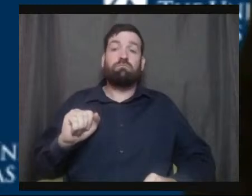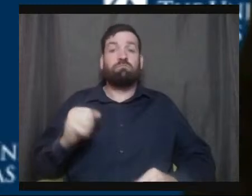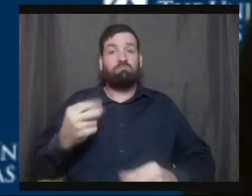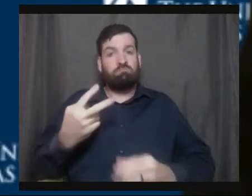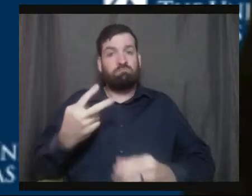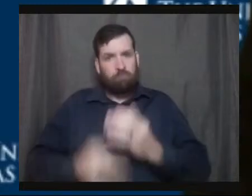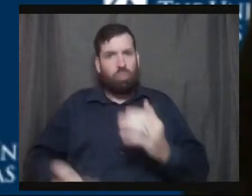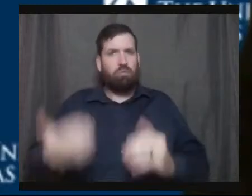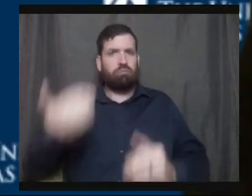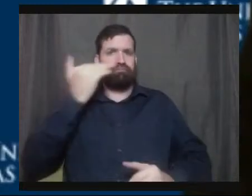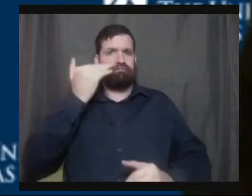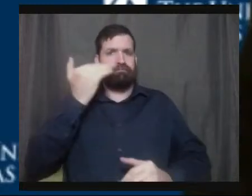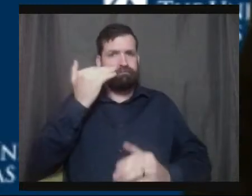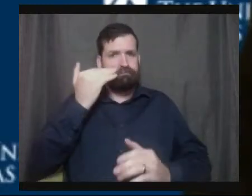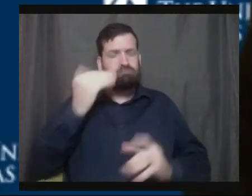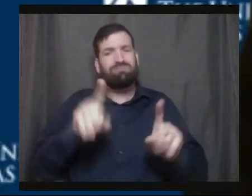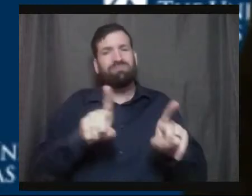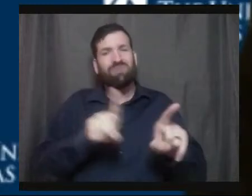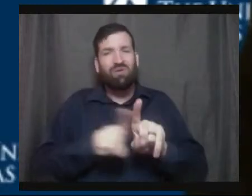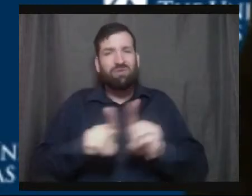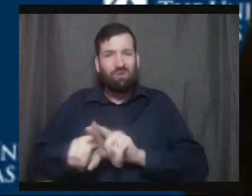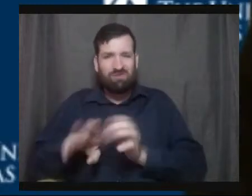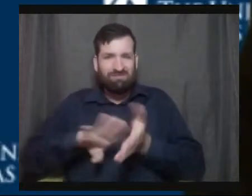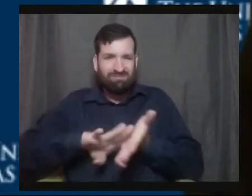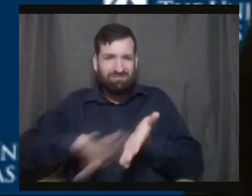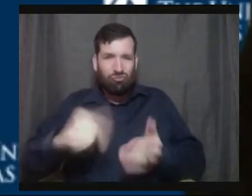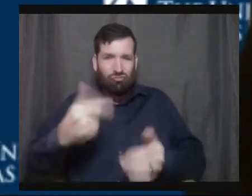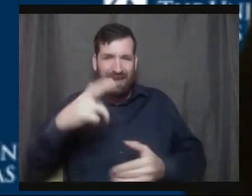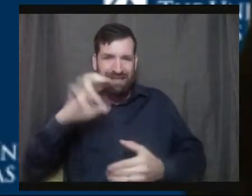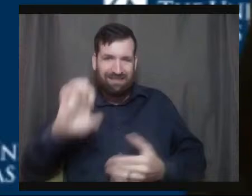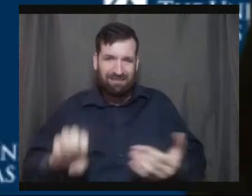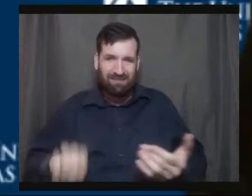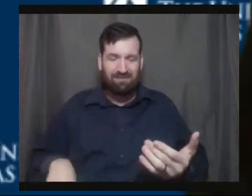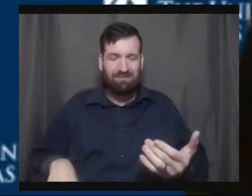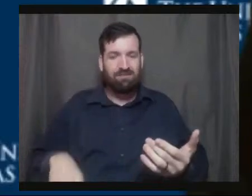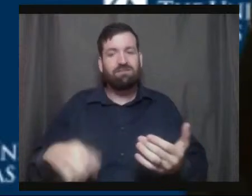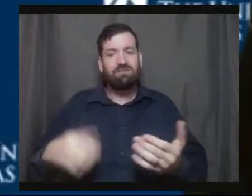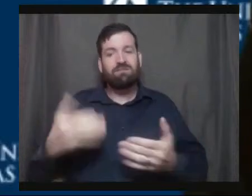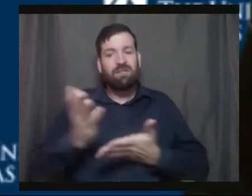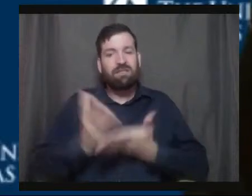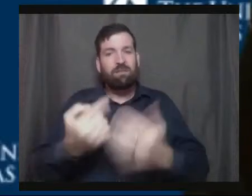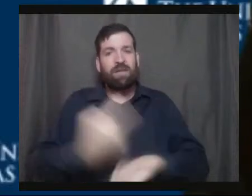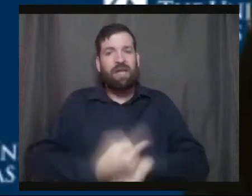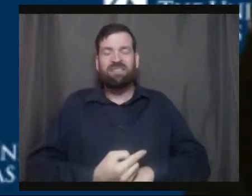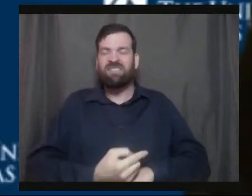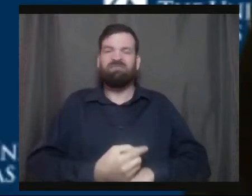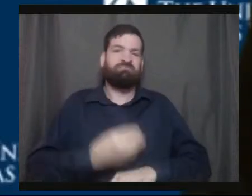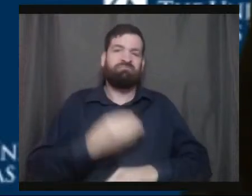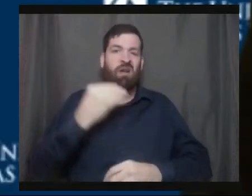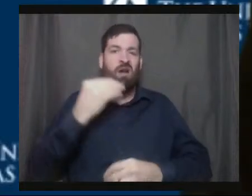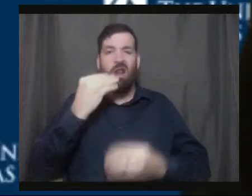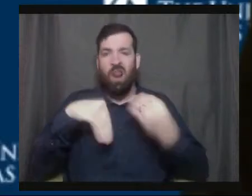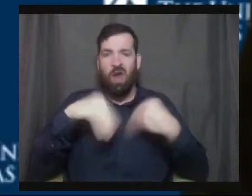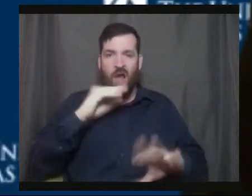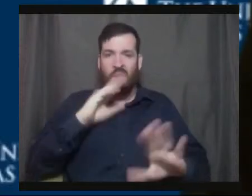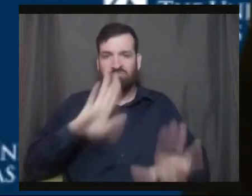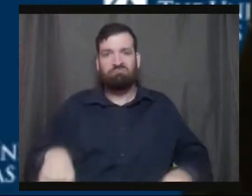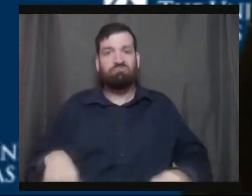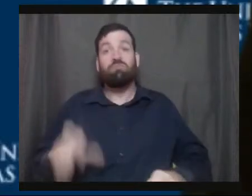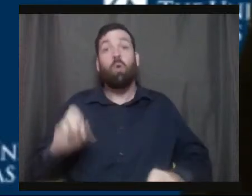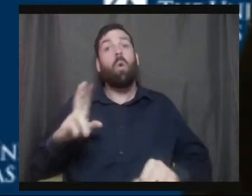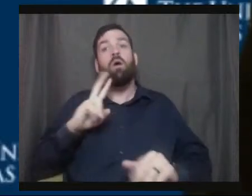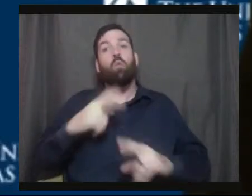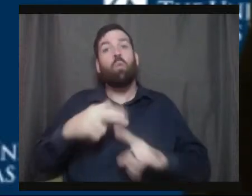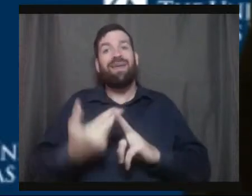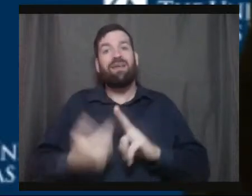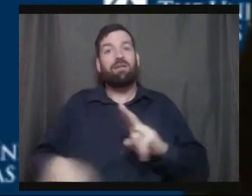then also grace. And so if we do have those days where we don't eat well or we have that little increase in the scale, not going